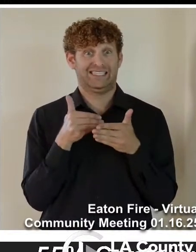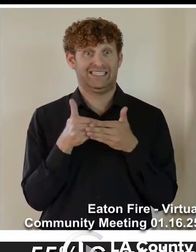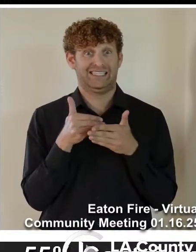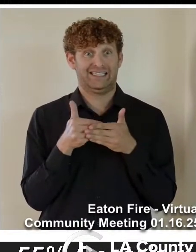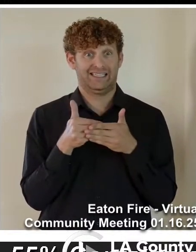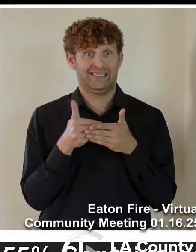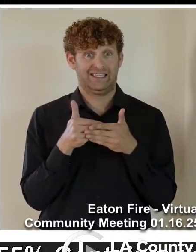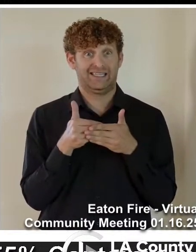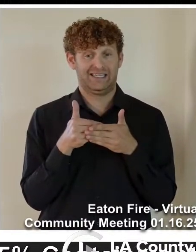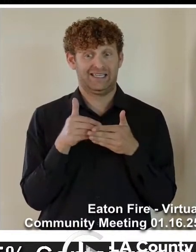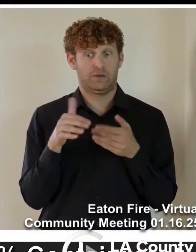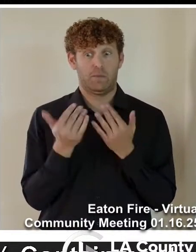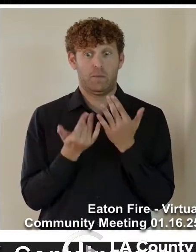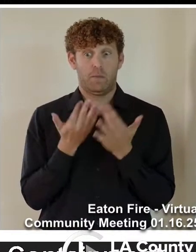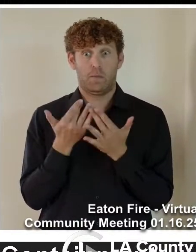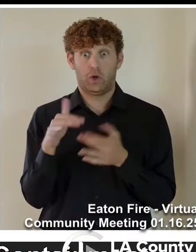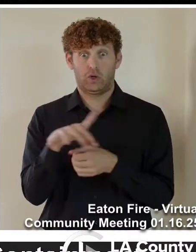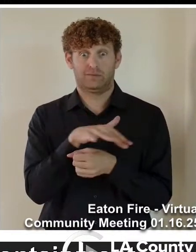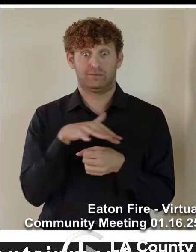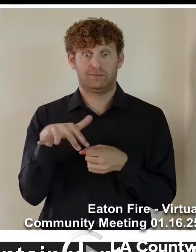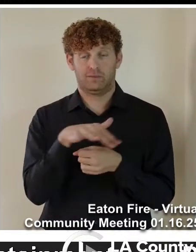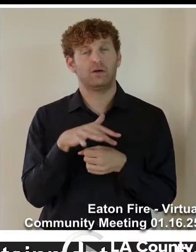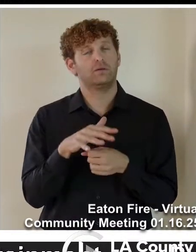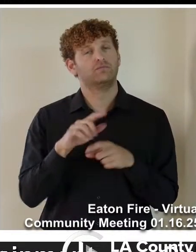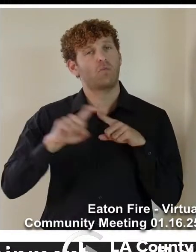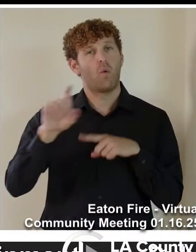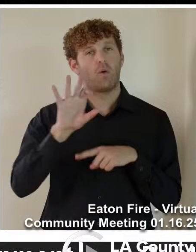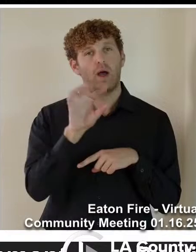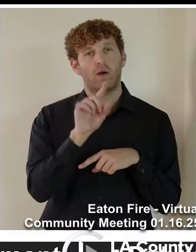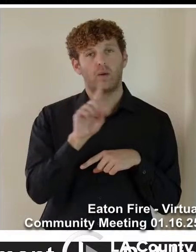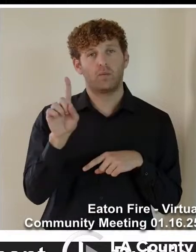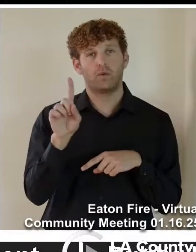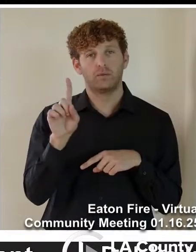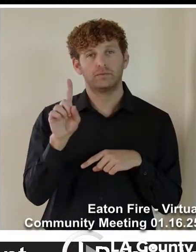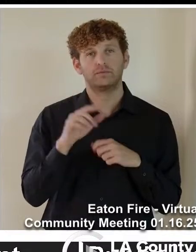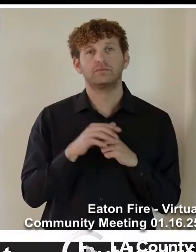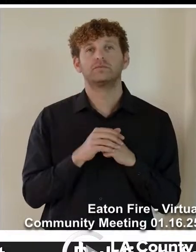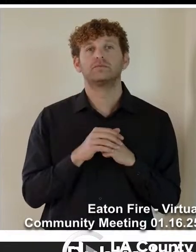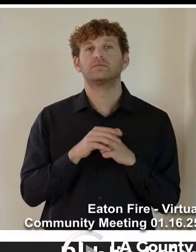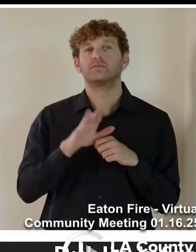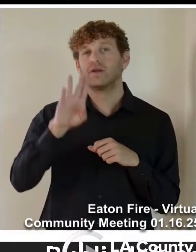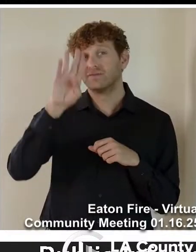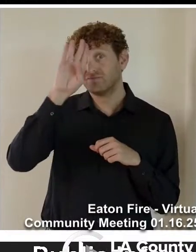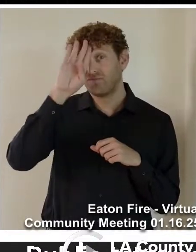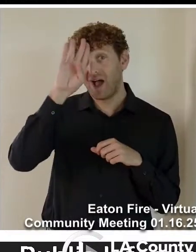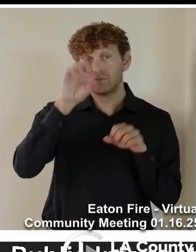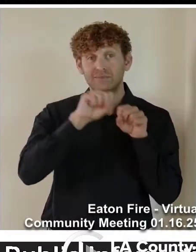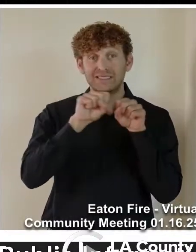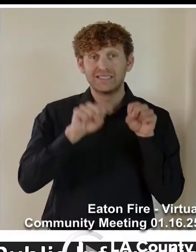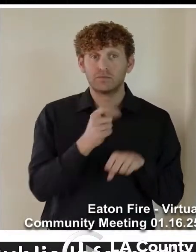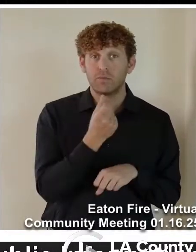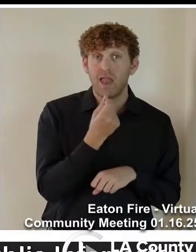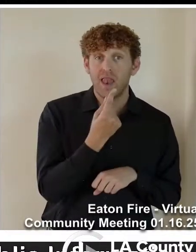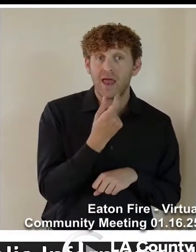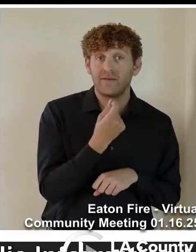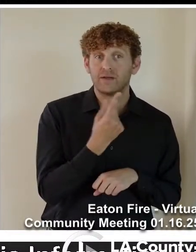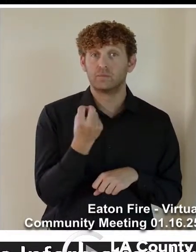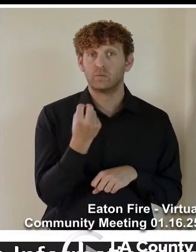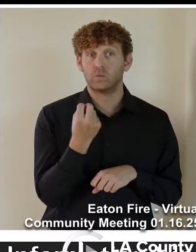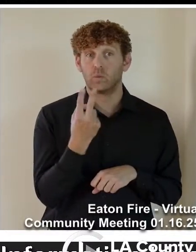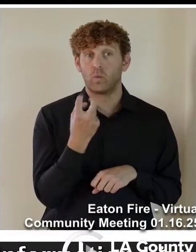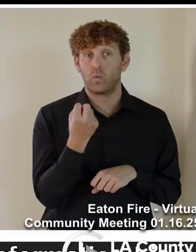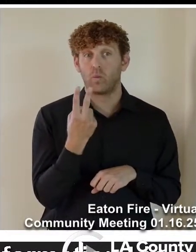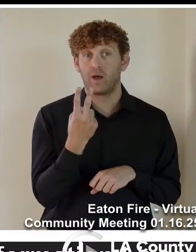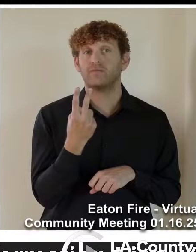system. Los Angeles County Fire Stations, Fire Station 11, Fire Station 12, and Fire